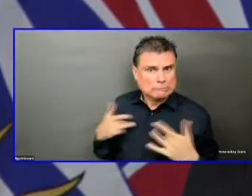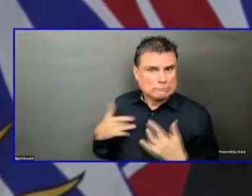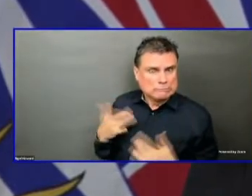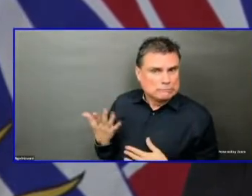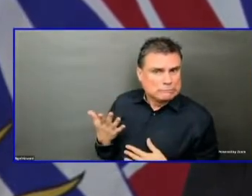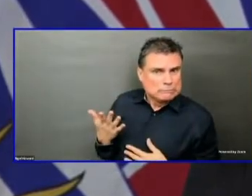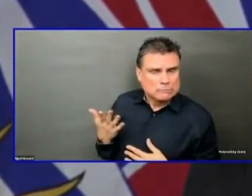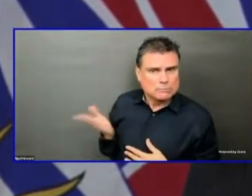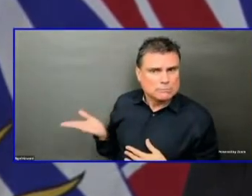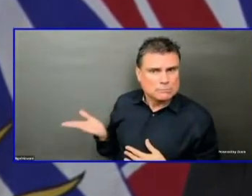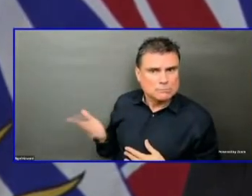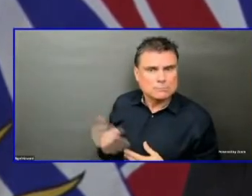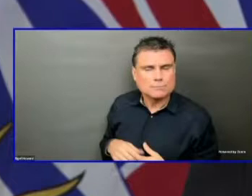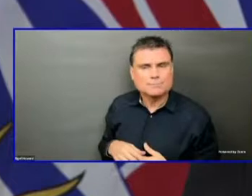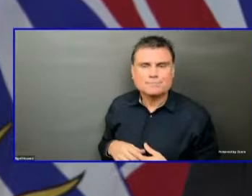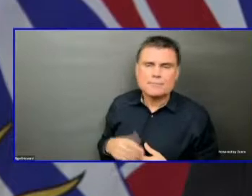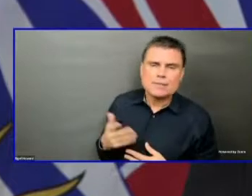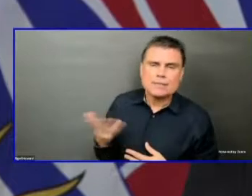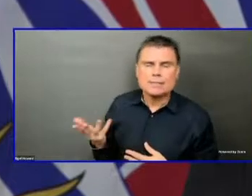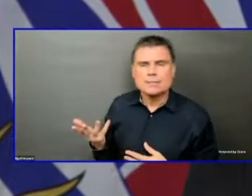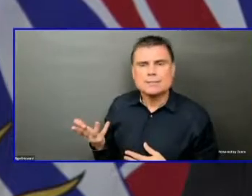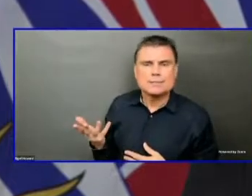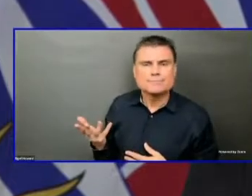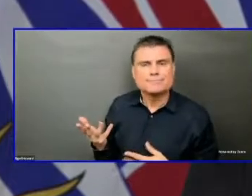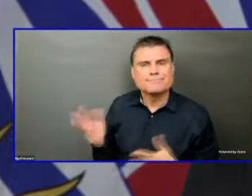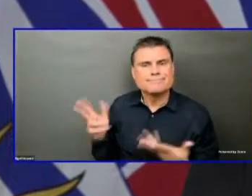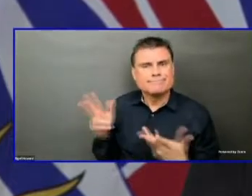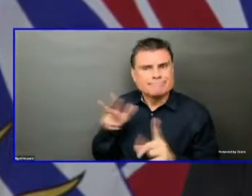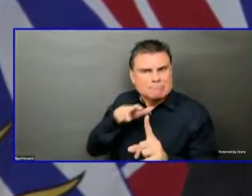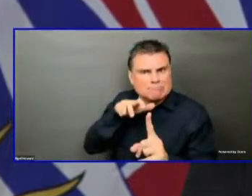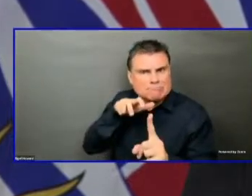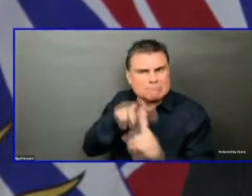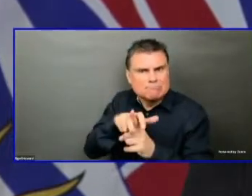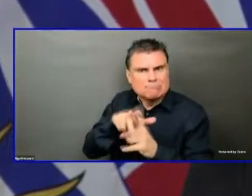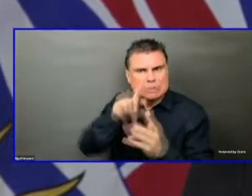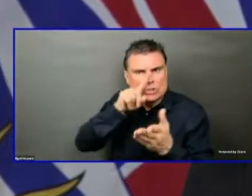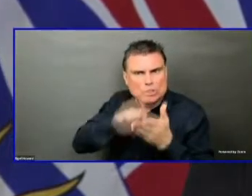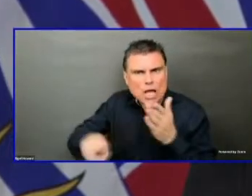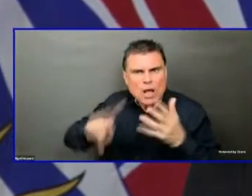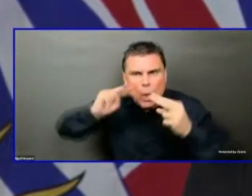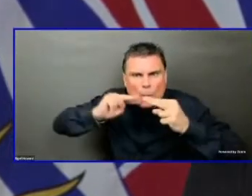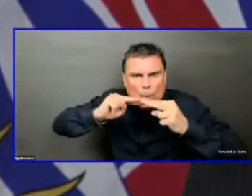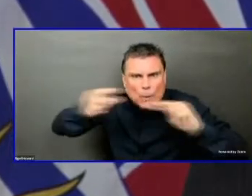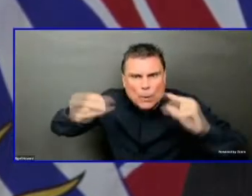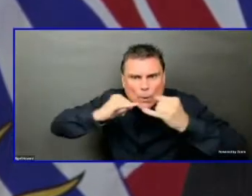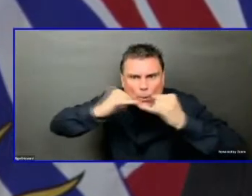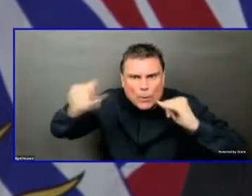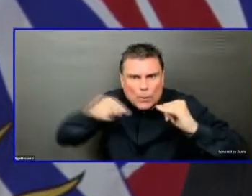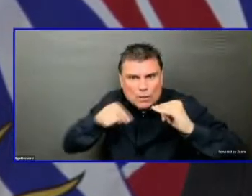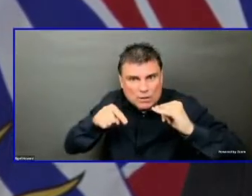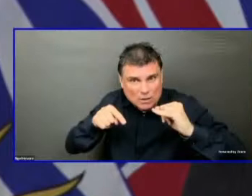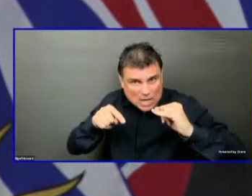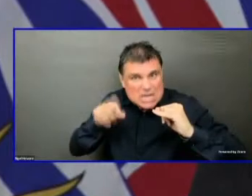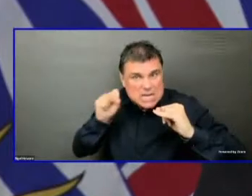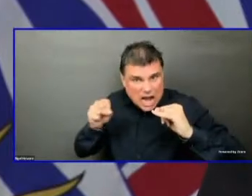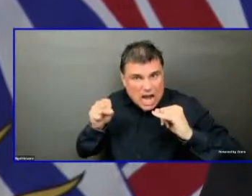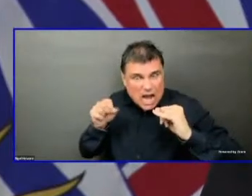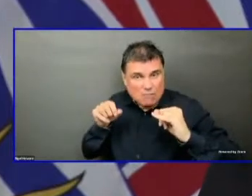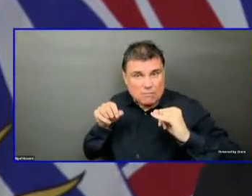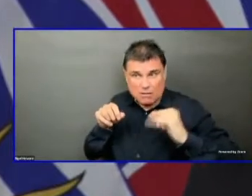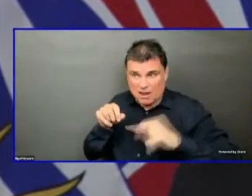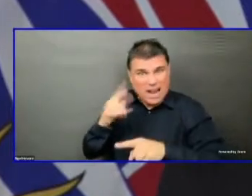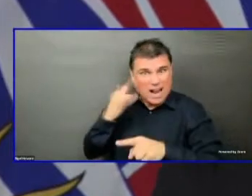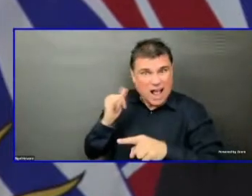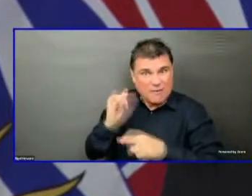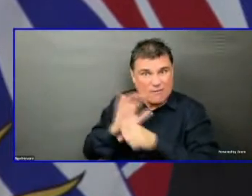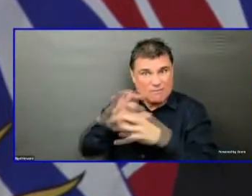the checking that's going on here be in a way of catching that if it showed up here in British Columbia?